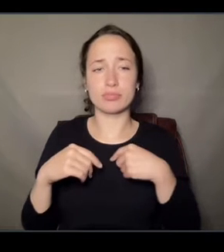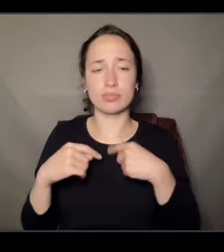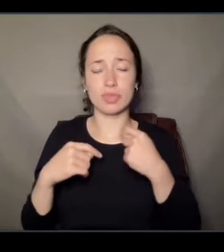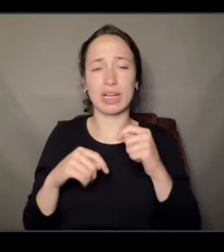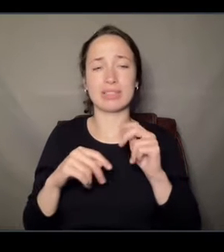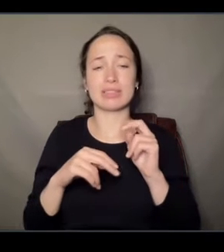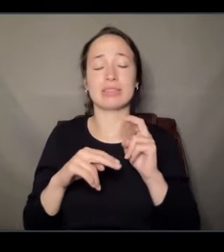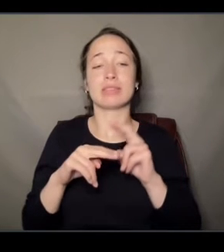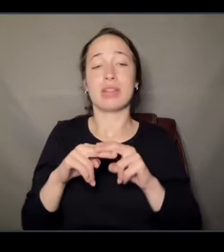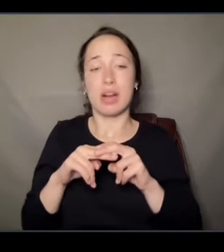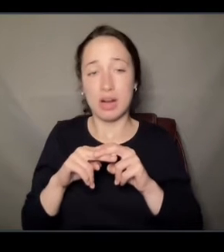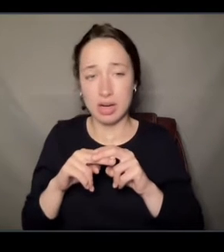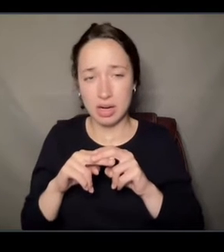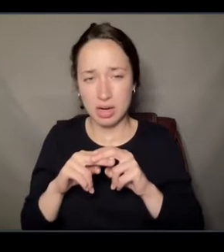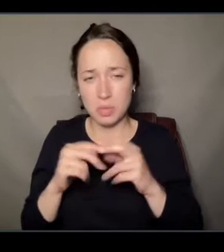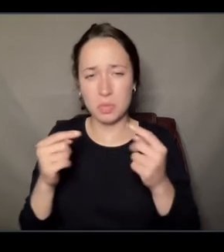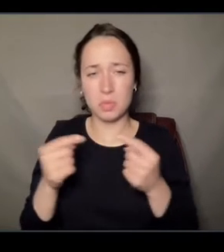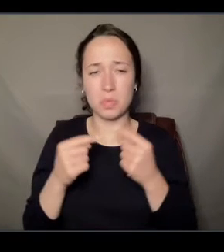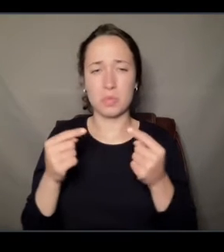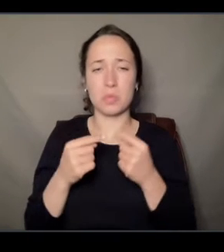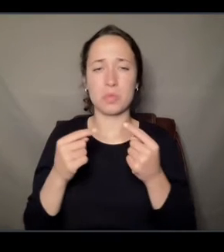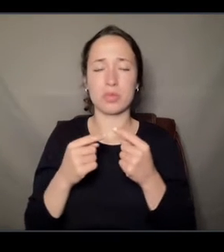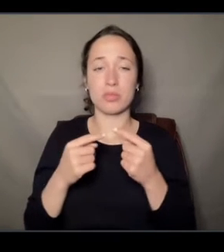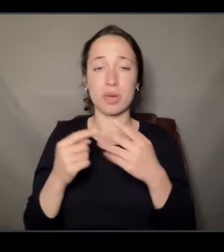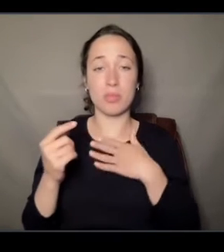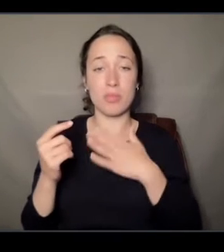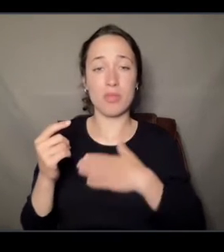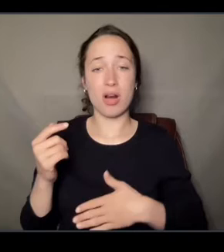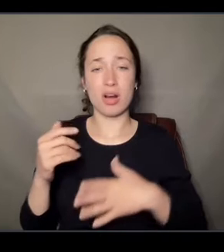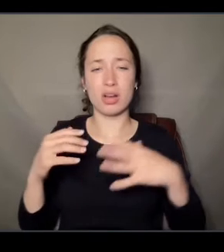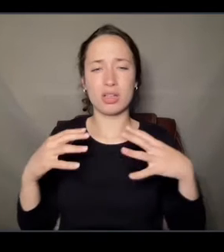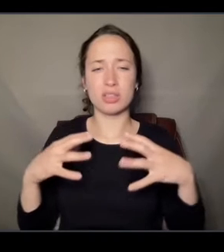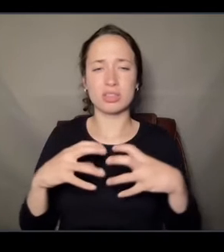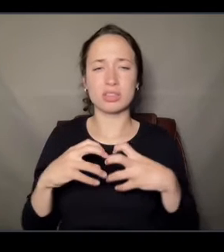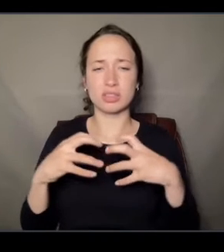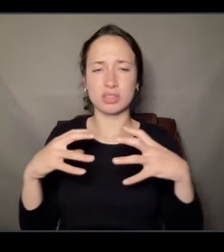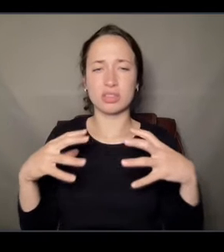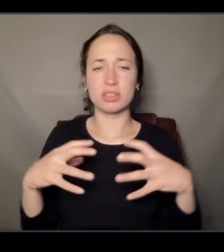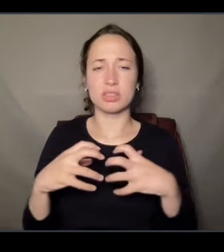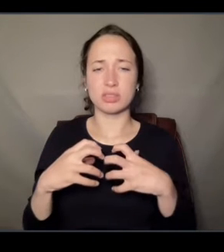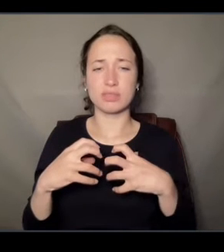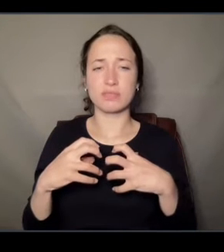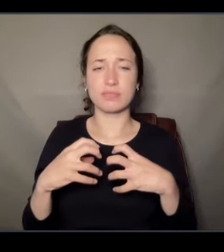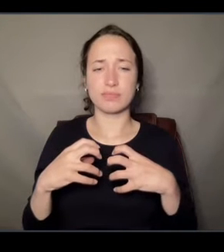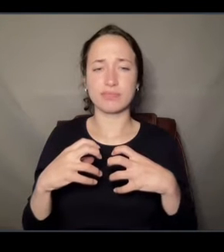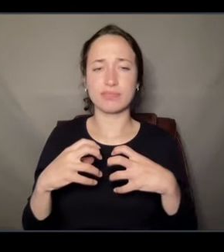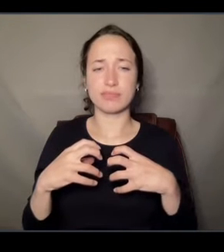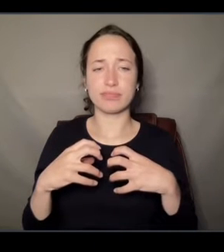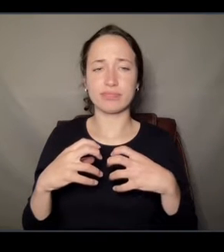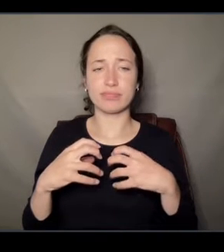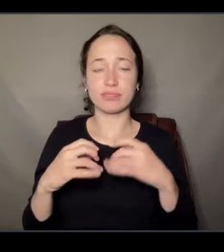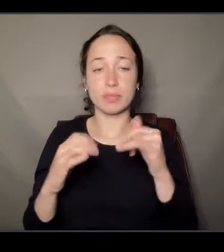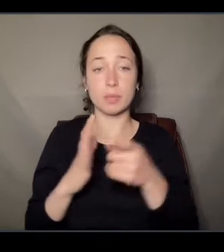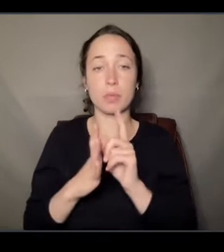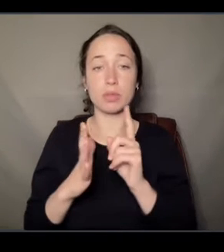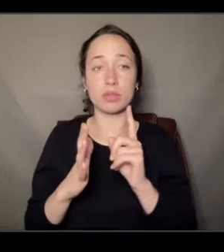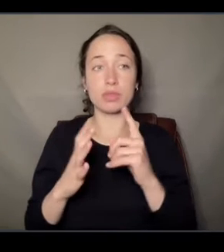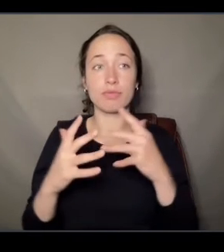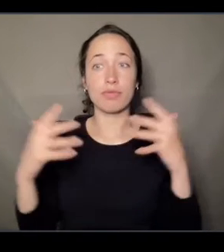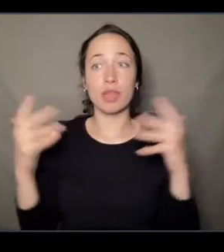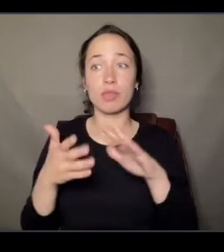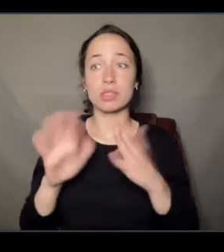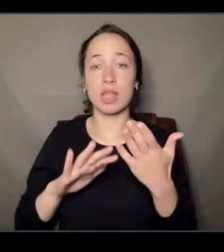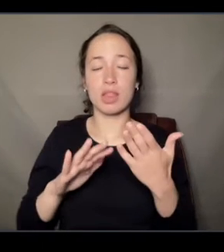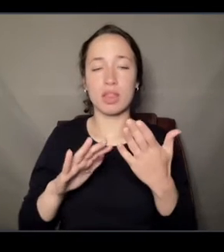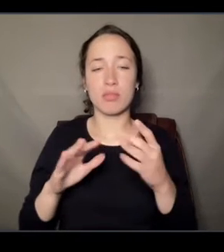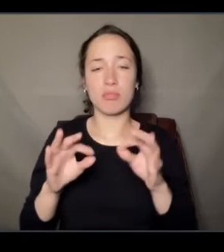around me. I tried to sit up, but I was too sore. My body was a pain cage. In that moment, I